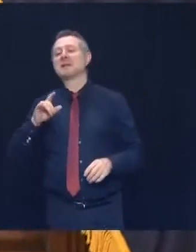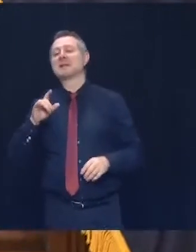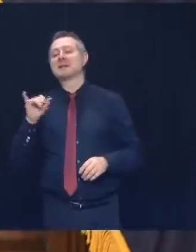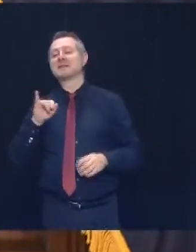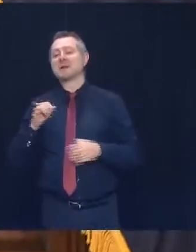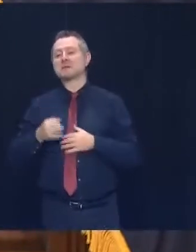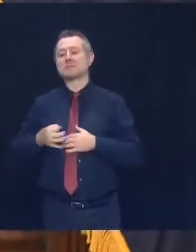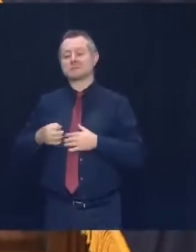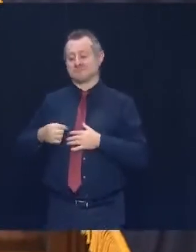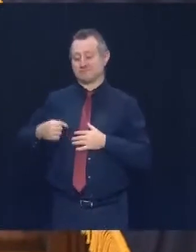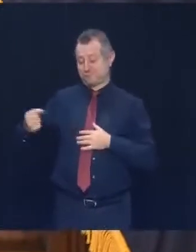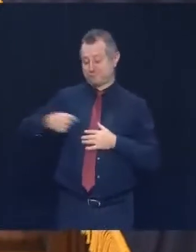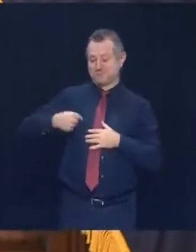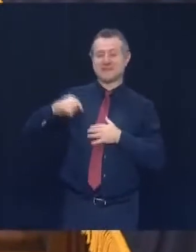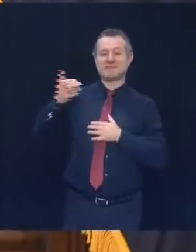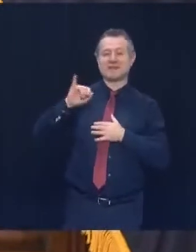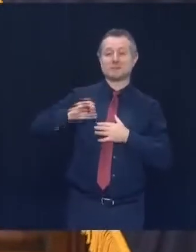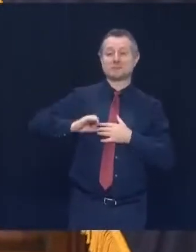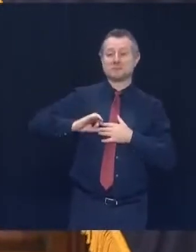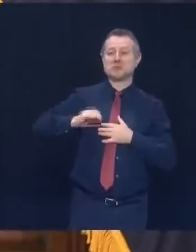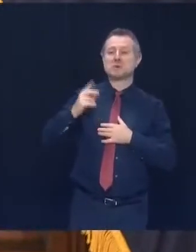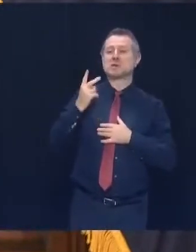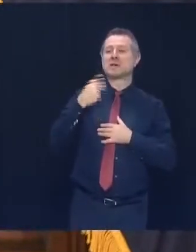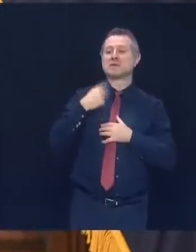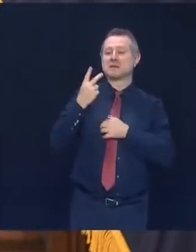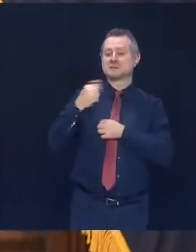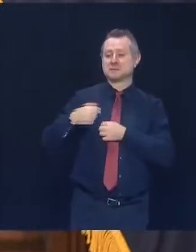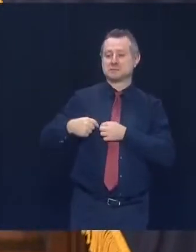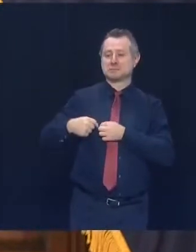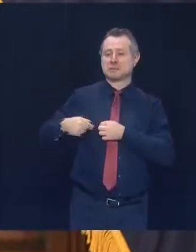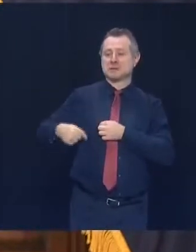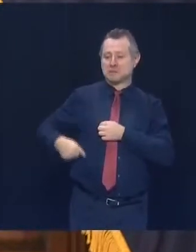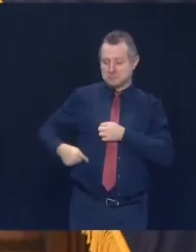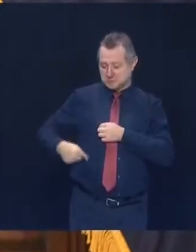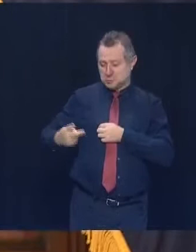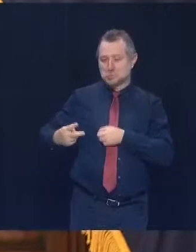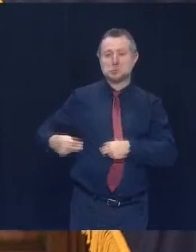two lesions, you have two little rashes.